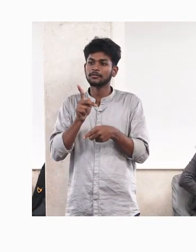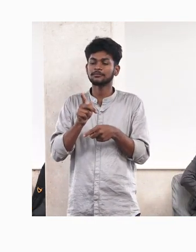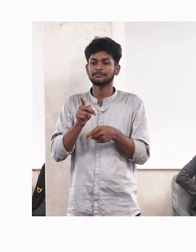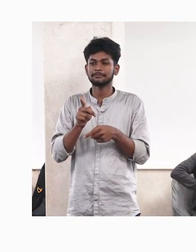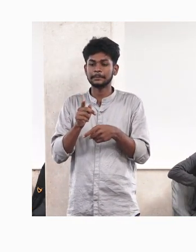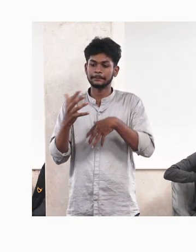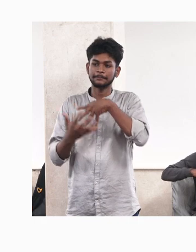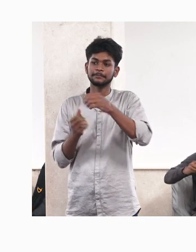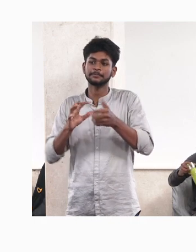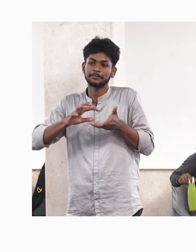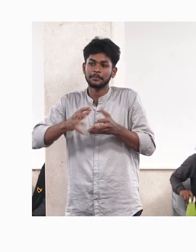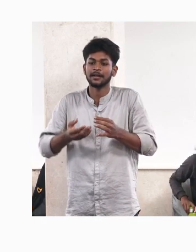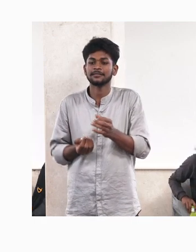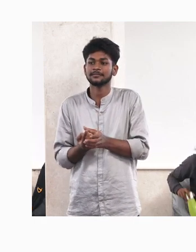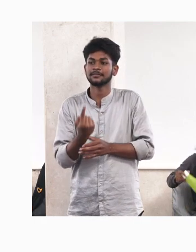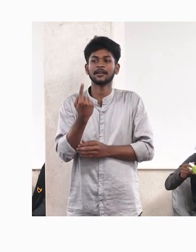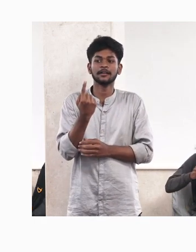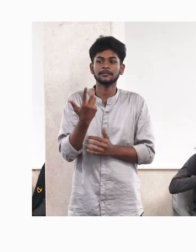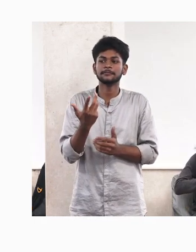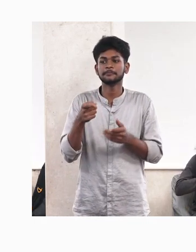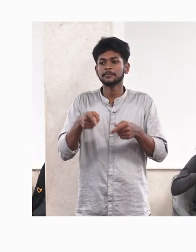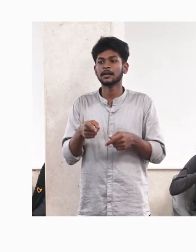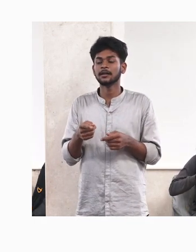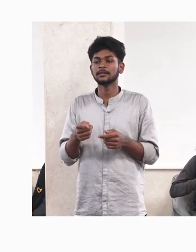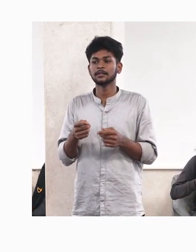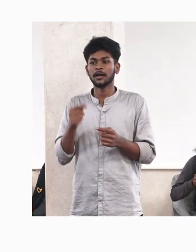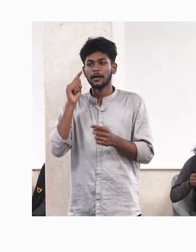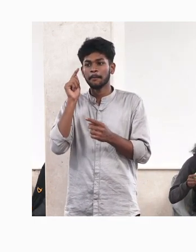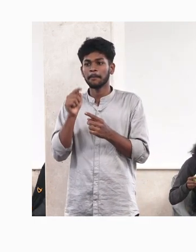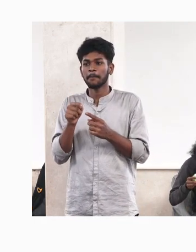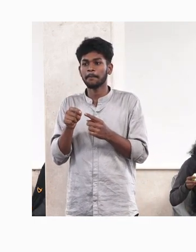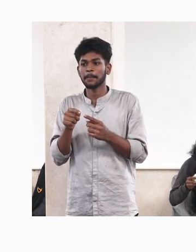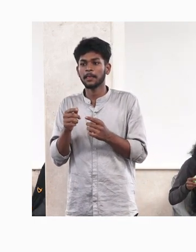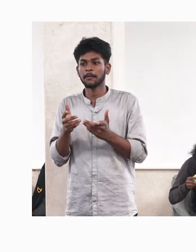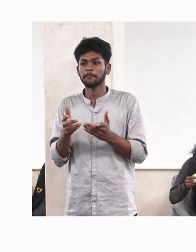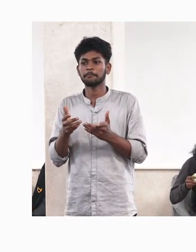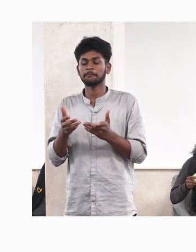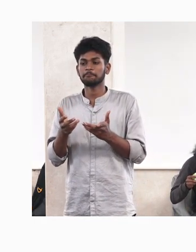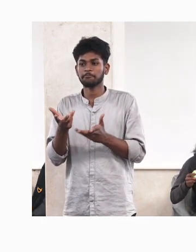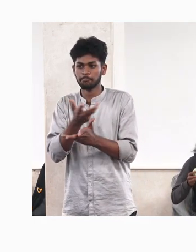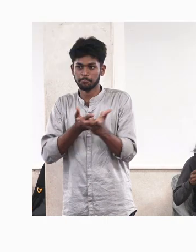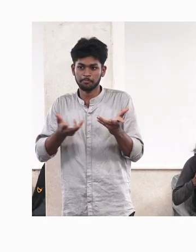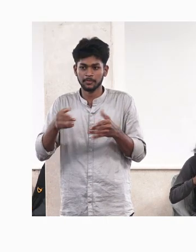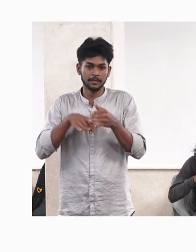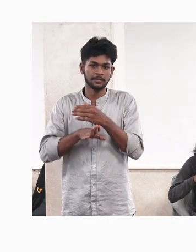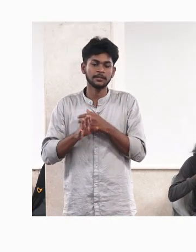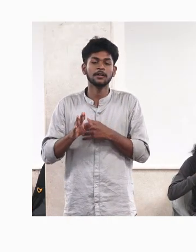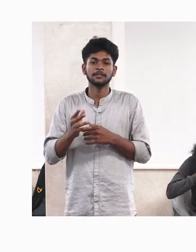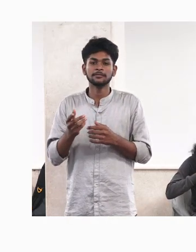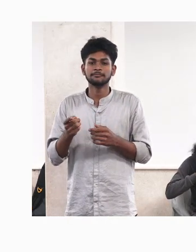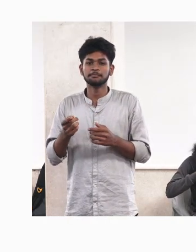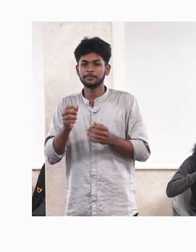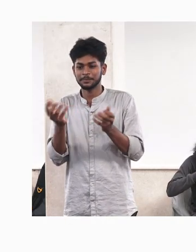together. This is one of the reasons for what open dialogue is very welcome, is really